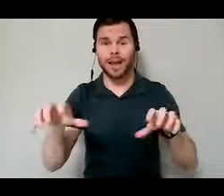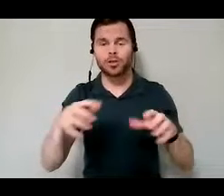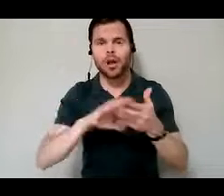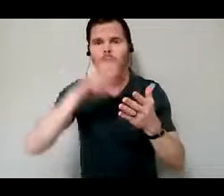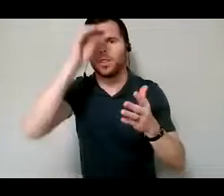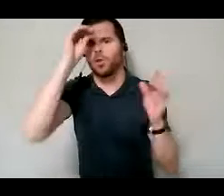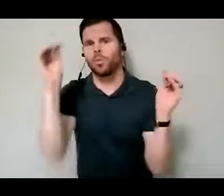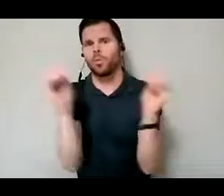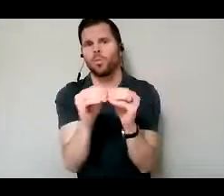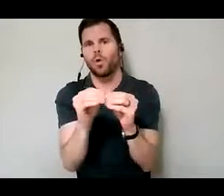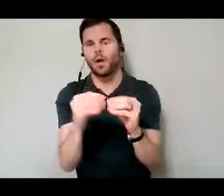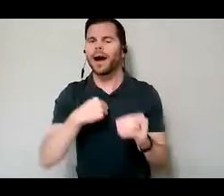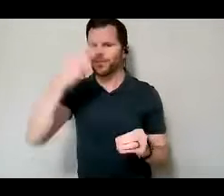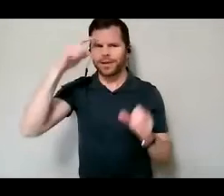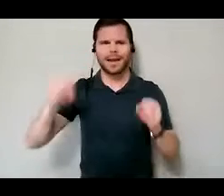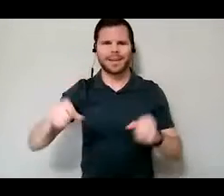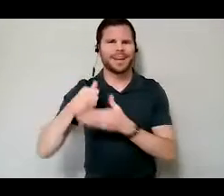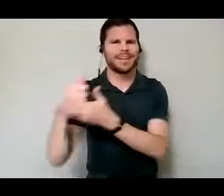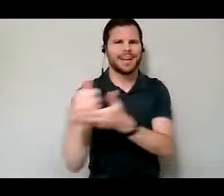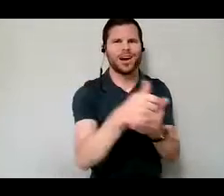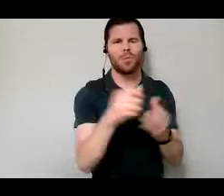help more people than I could before.